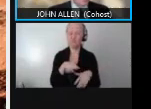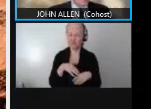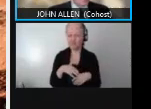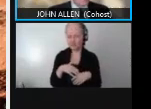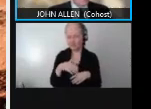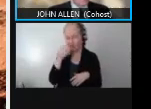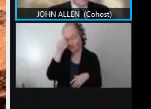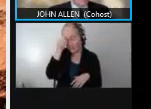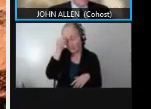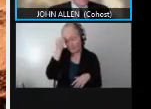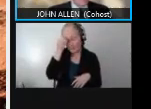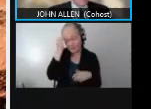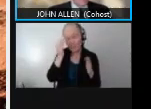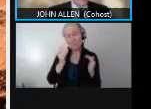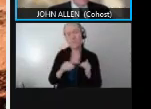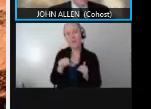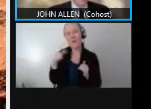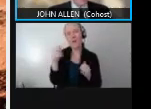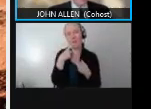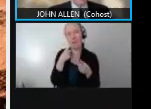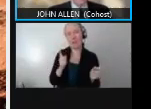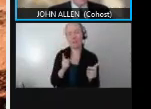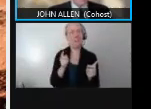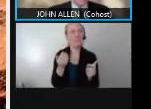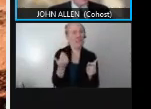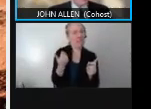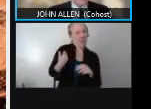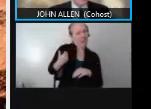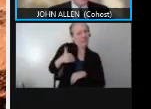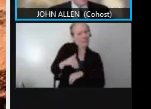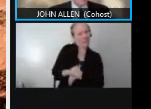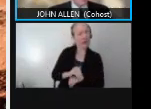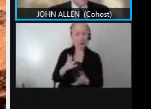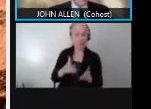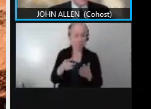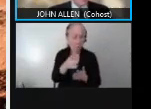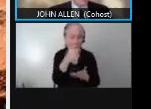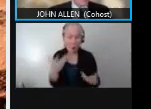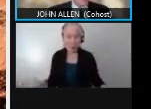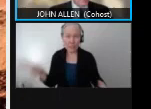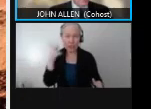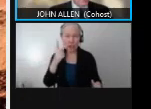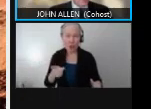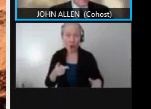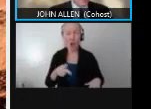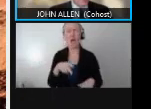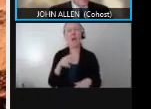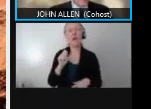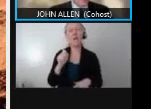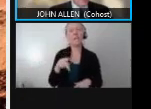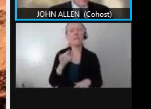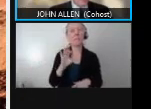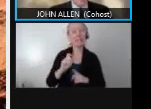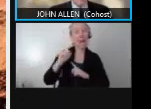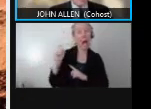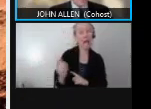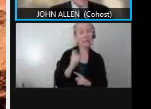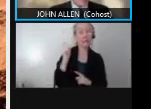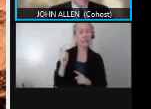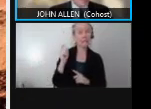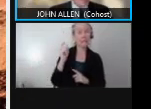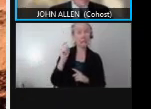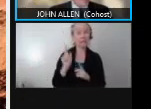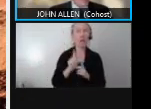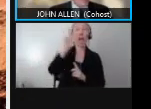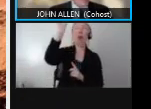one little announcement. We got an announcement late last night. You may have seen already that our SpaceX Crew 2 astronauts,